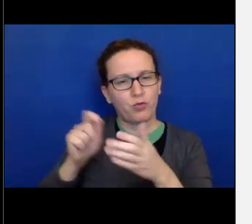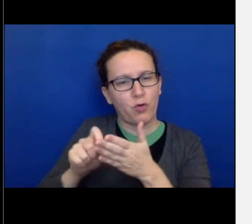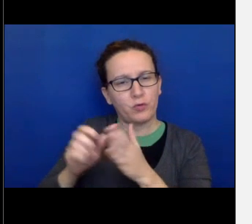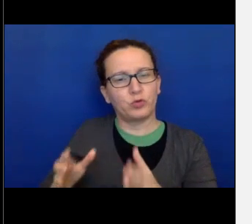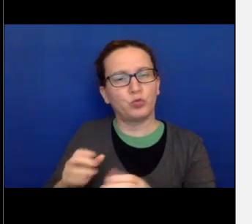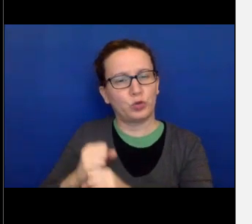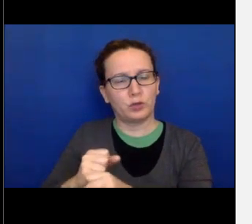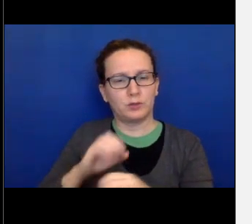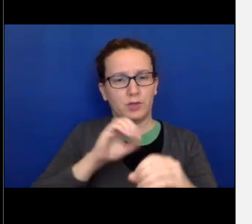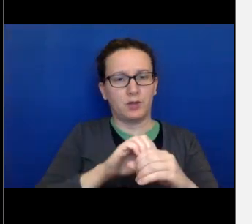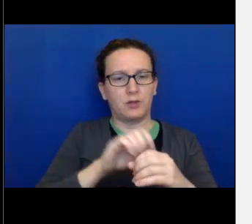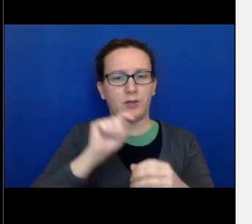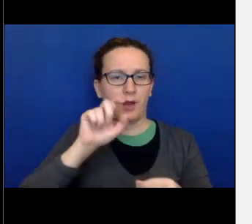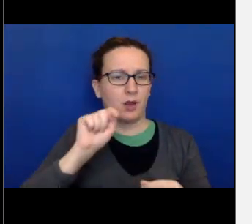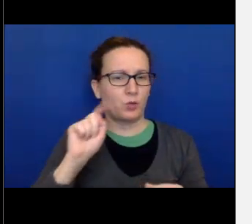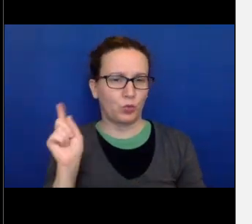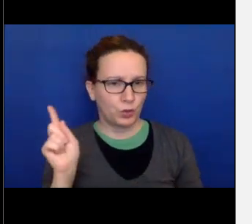text.